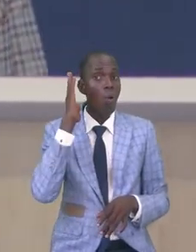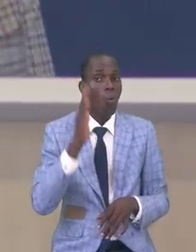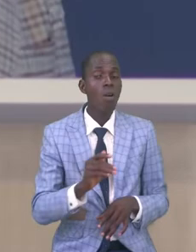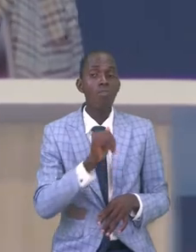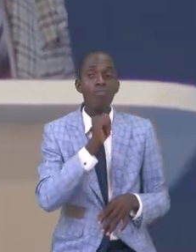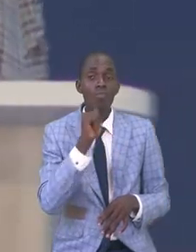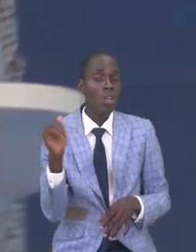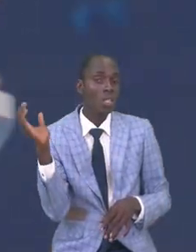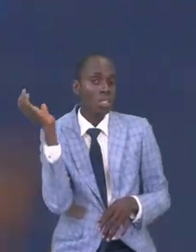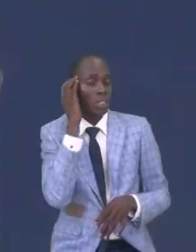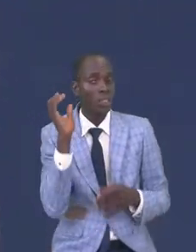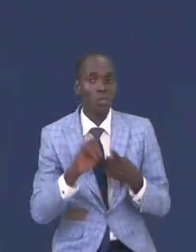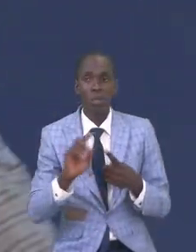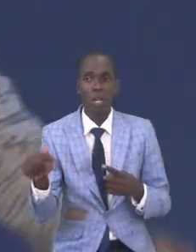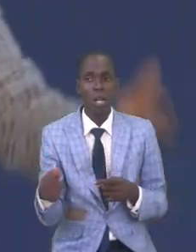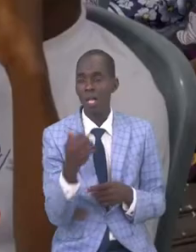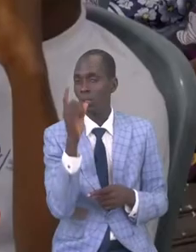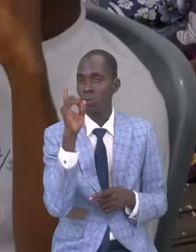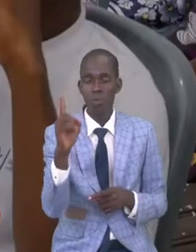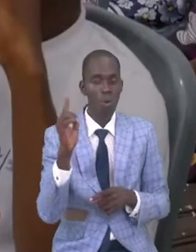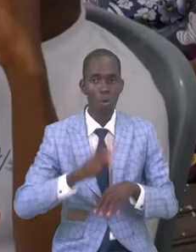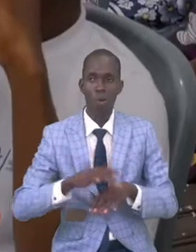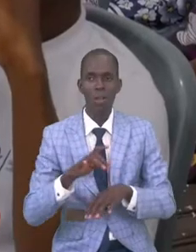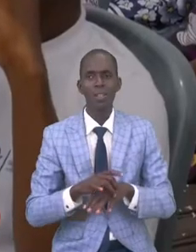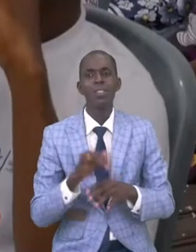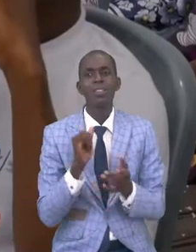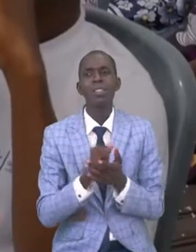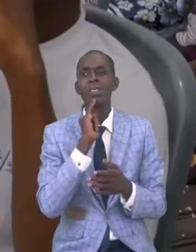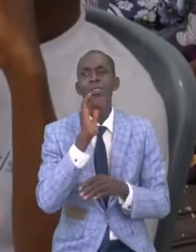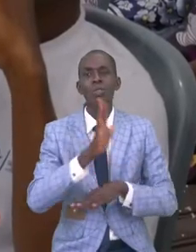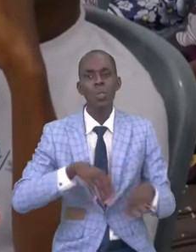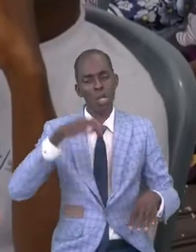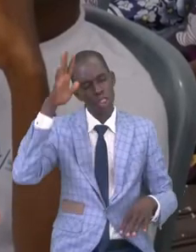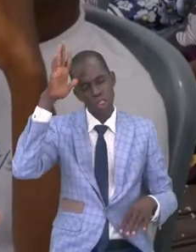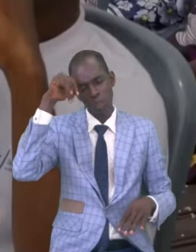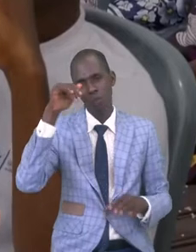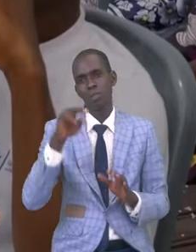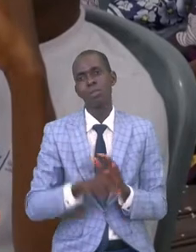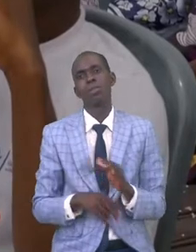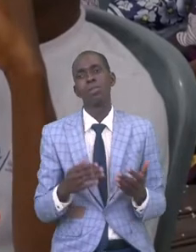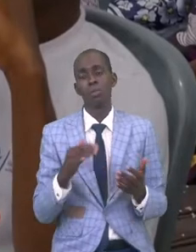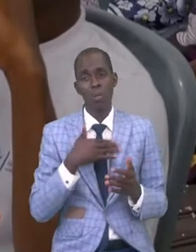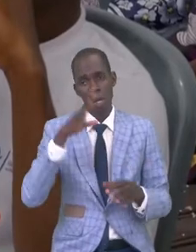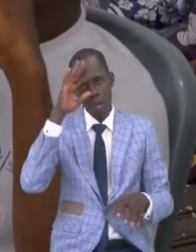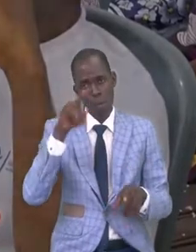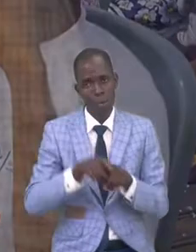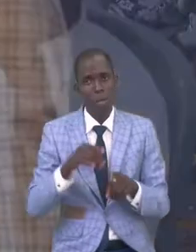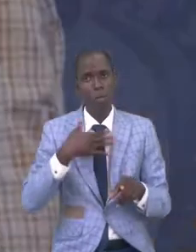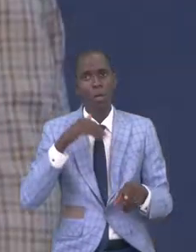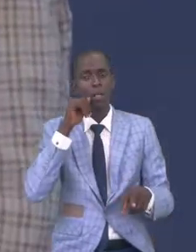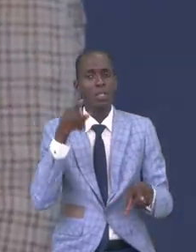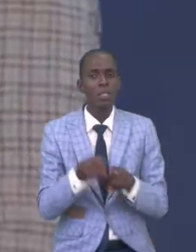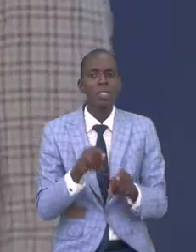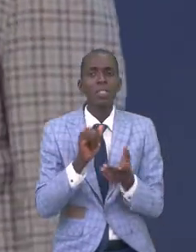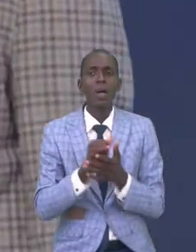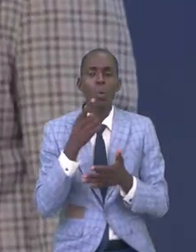listen to anybody on earth. That's what is called rebellion. My brother, that's what makes us to